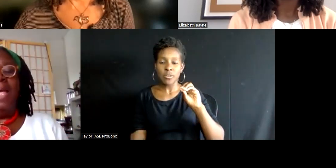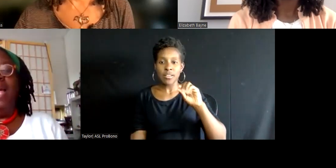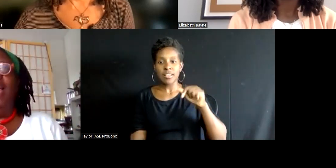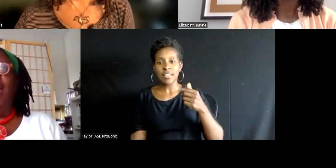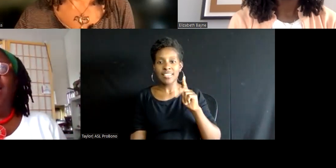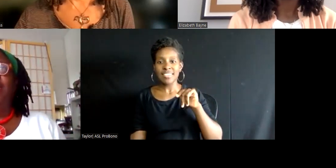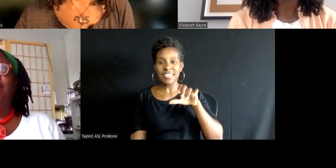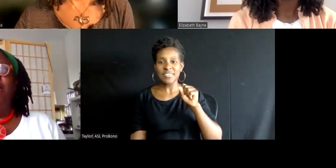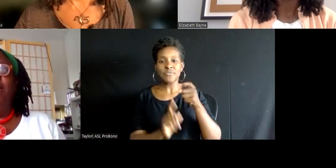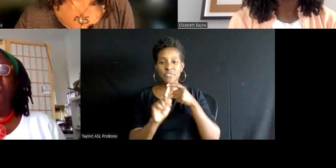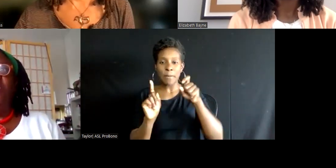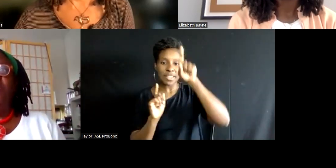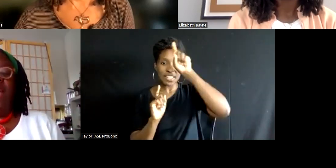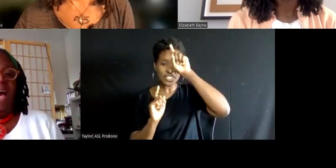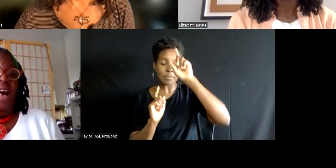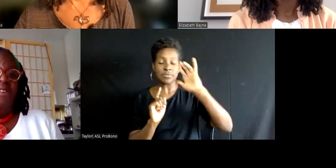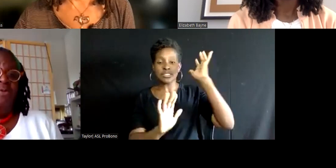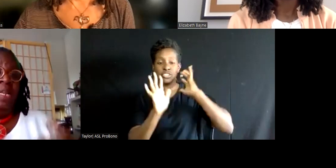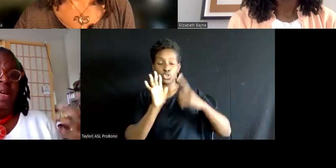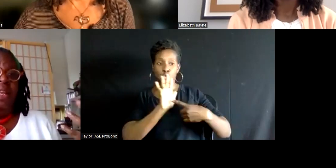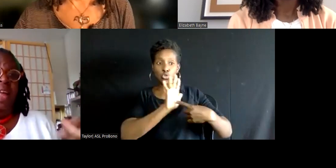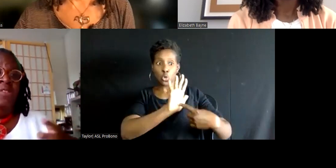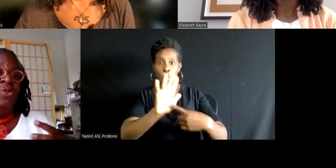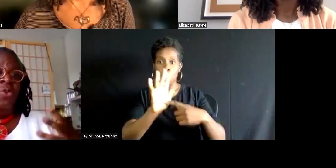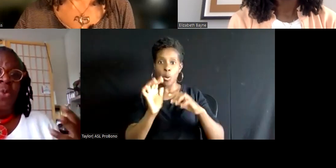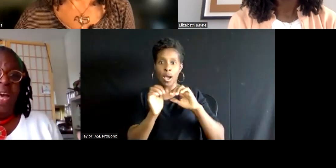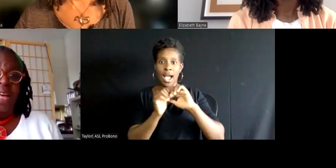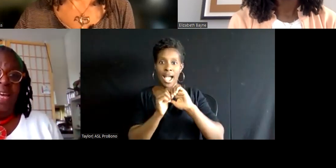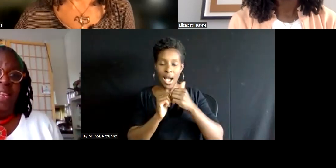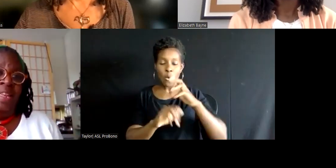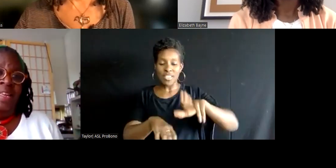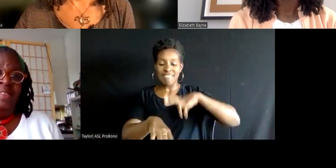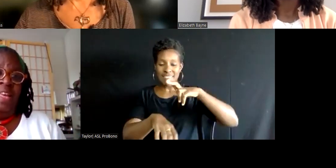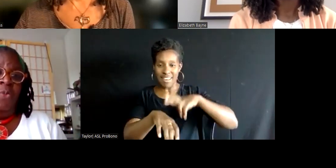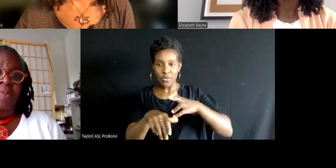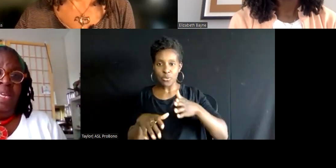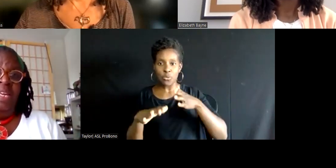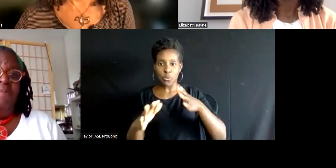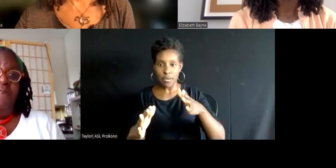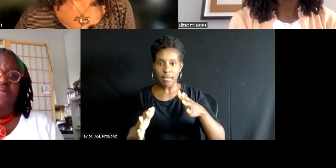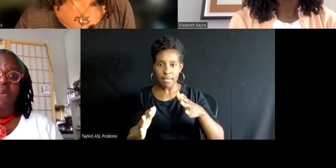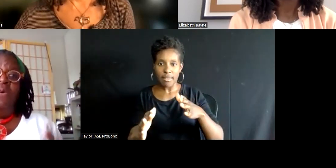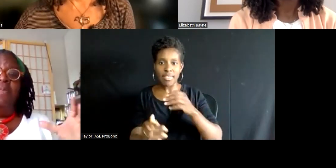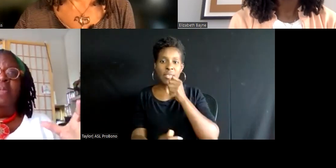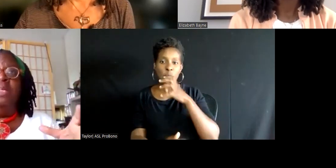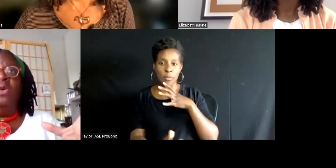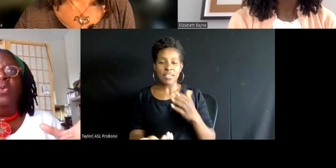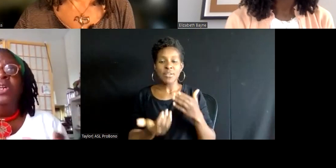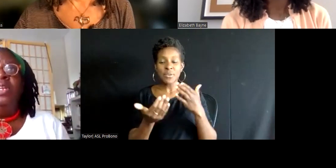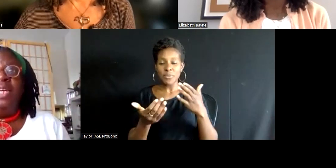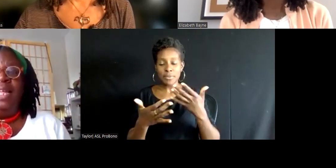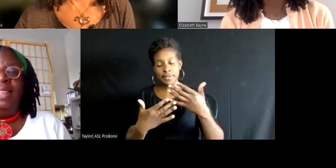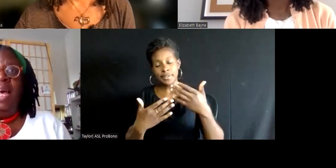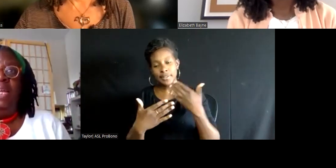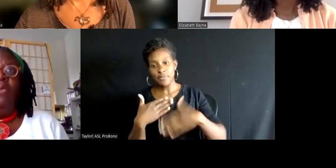Kemet and shows what a natural way that is that women can give birth. So